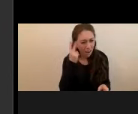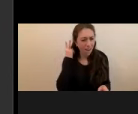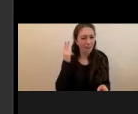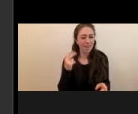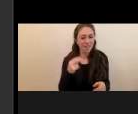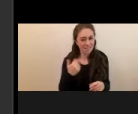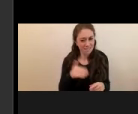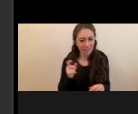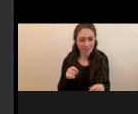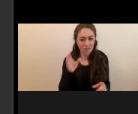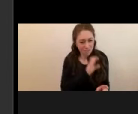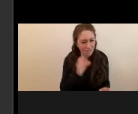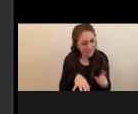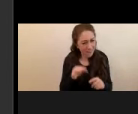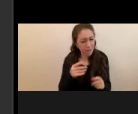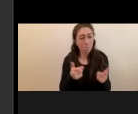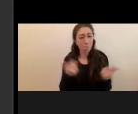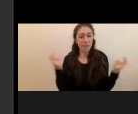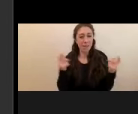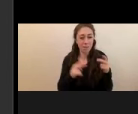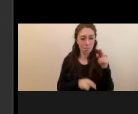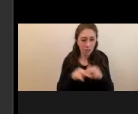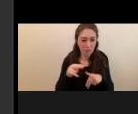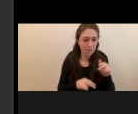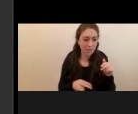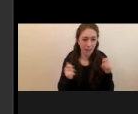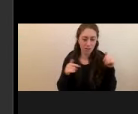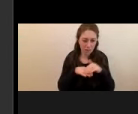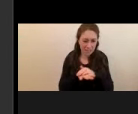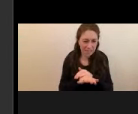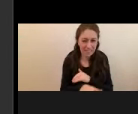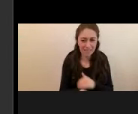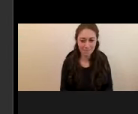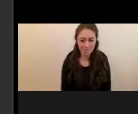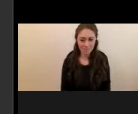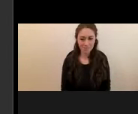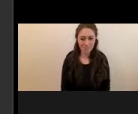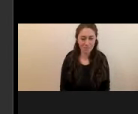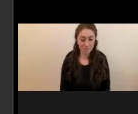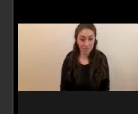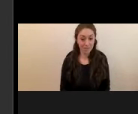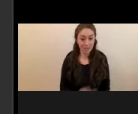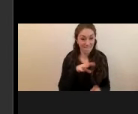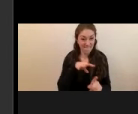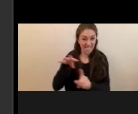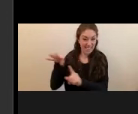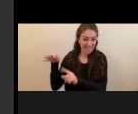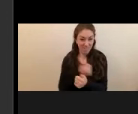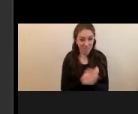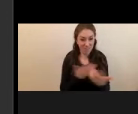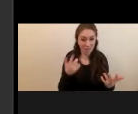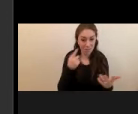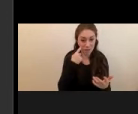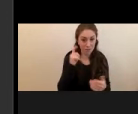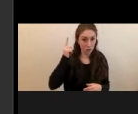very big venue to get everybody in. And I filmed everything because number one, I was the